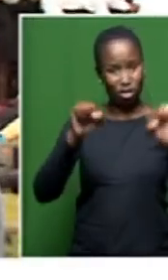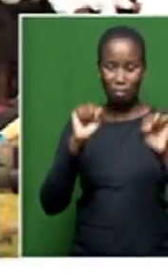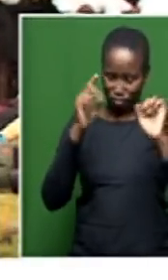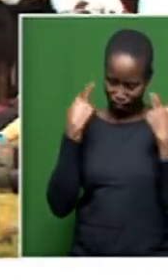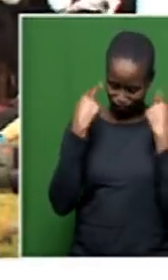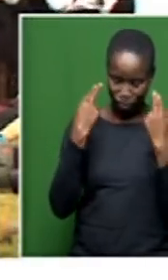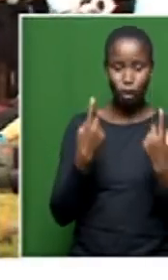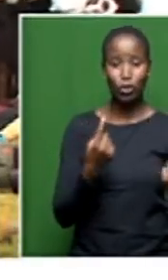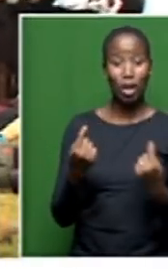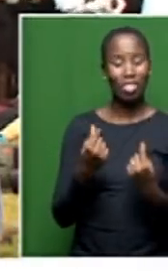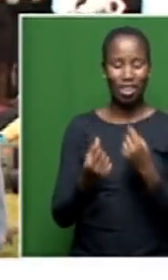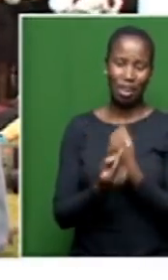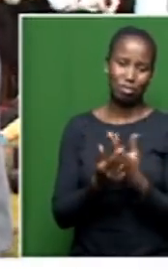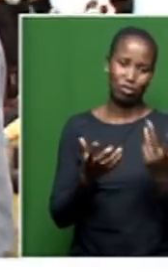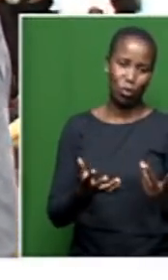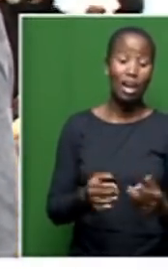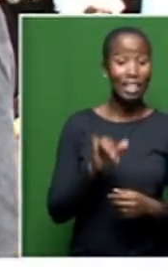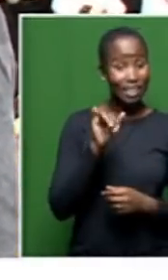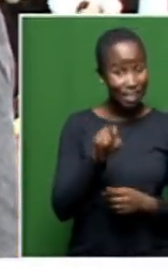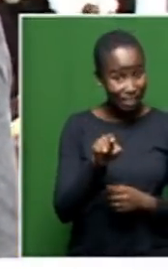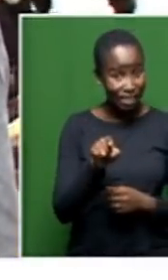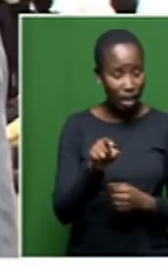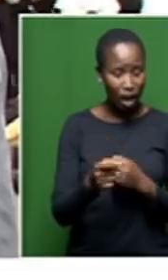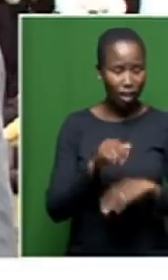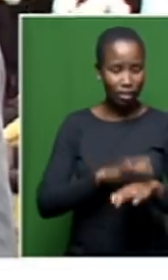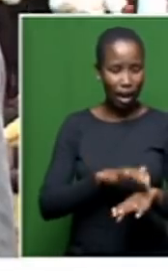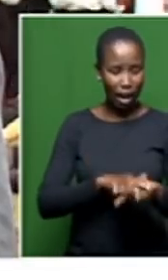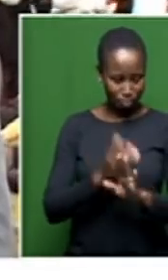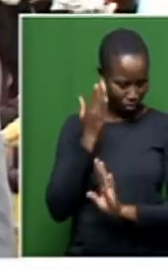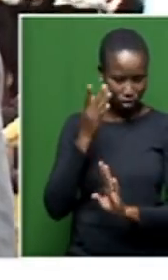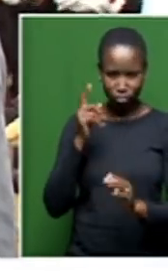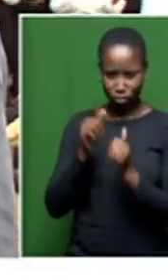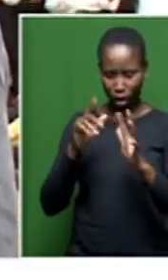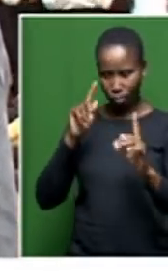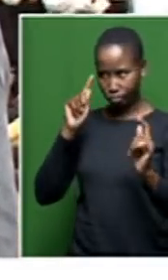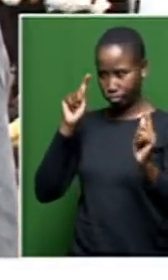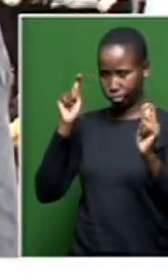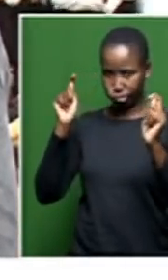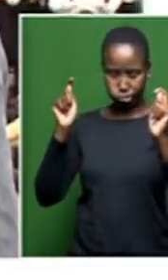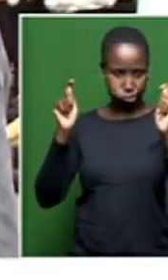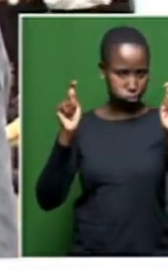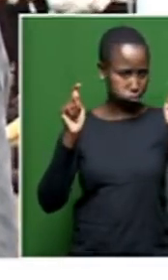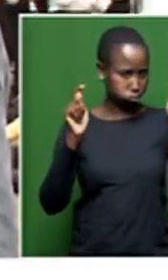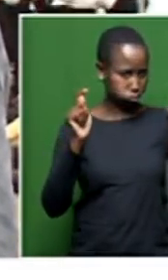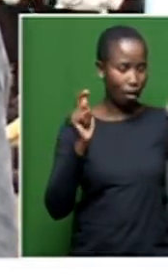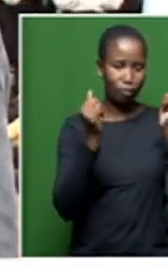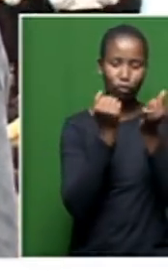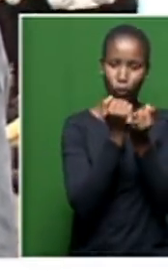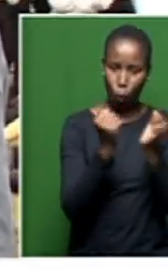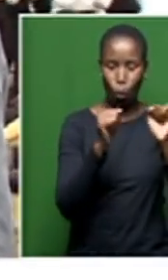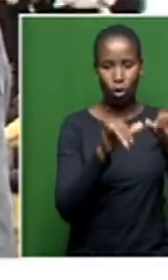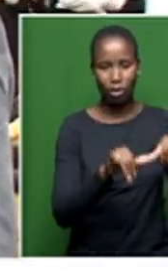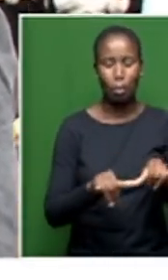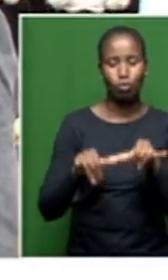you correctly pointed out, this was a turning point in the history of the struggle of this country. Because before then, the